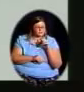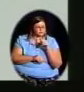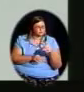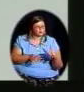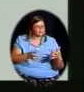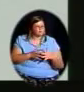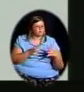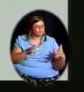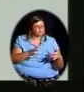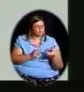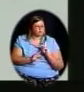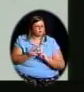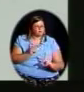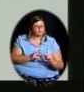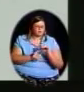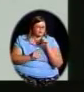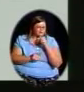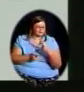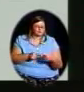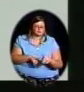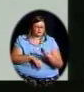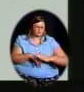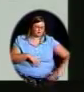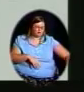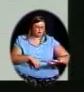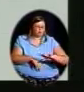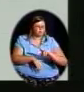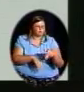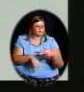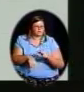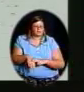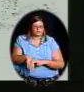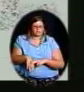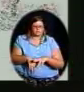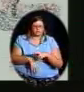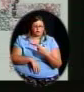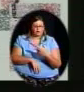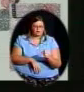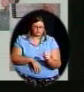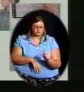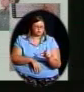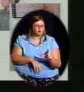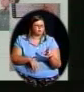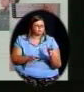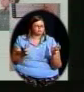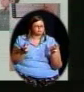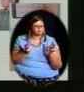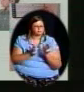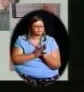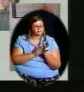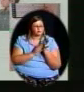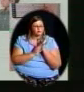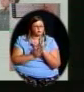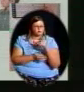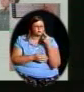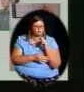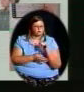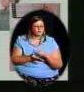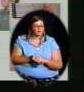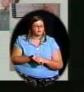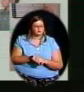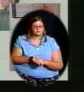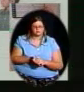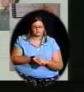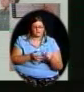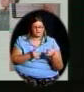Certainly not true across the nation. So our HR department needs a lot of kudos for that. We also have our classified staff that are very